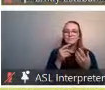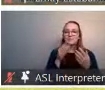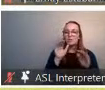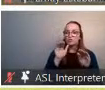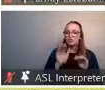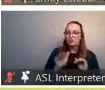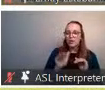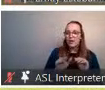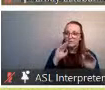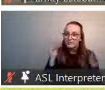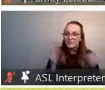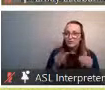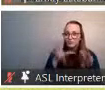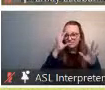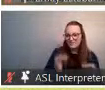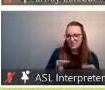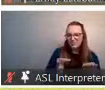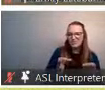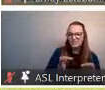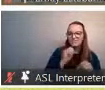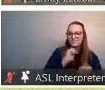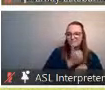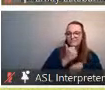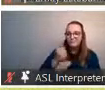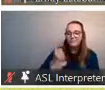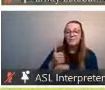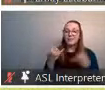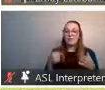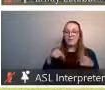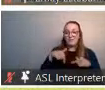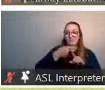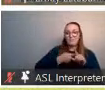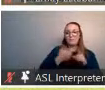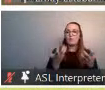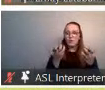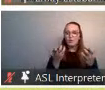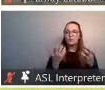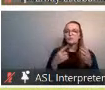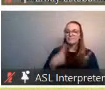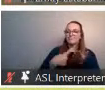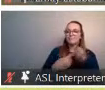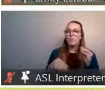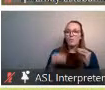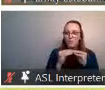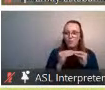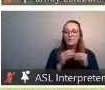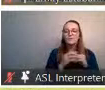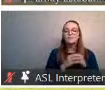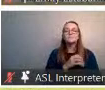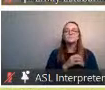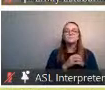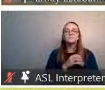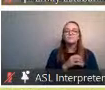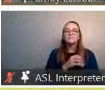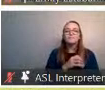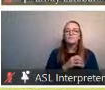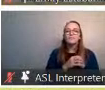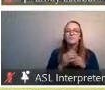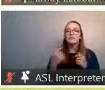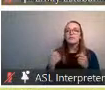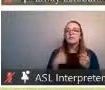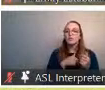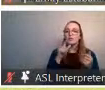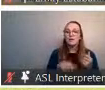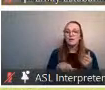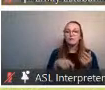And this month, we want to unpack that idea even more. The work group is tasked with recommendations to the CDE around